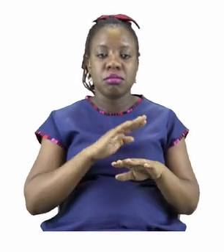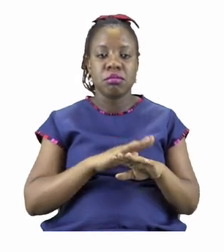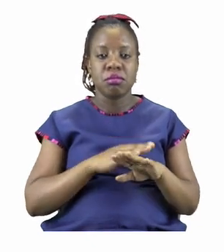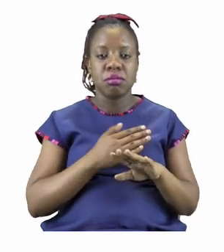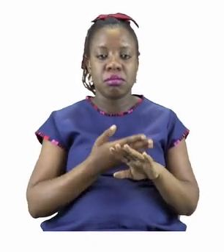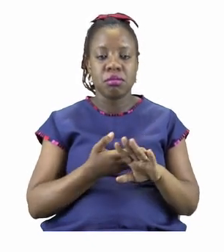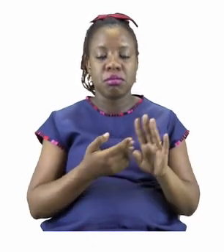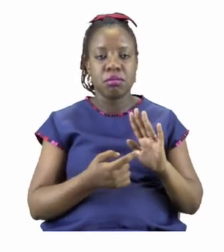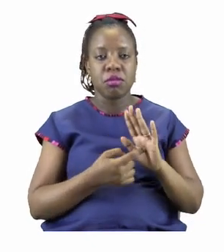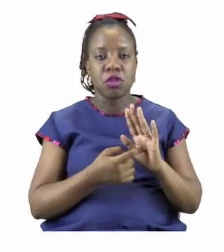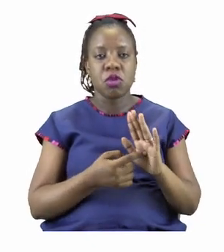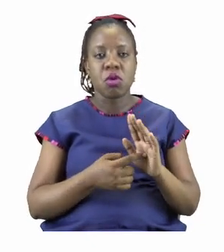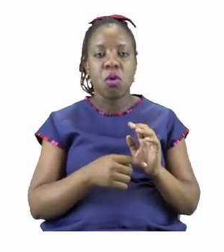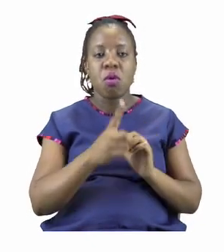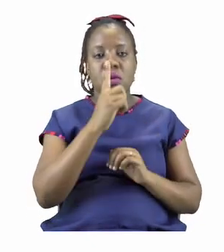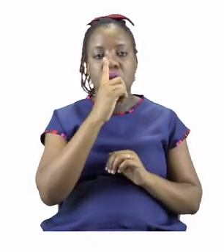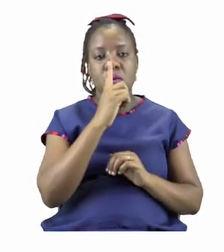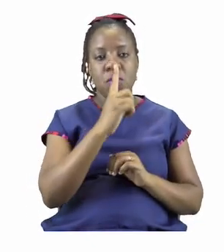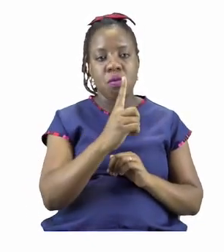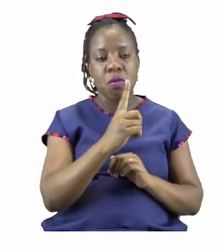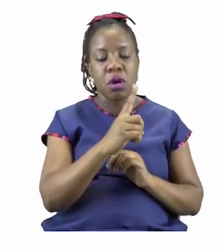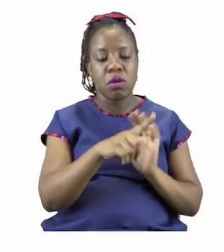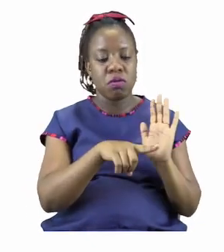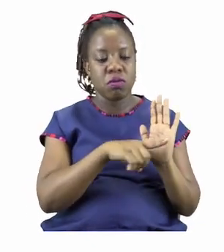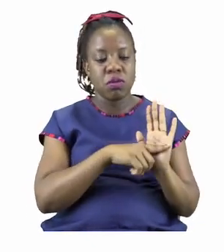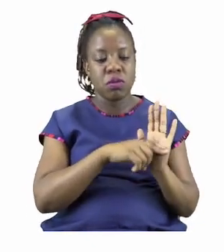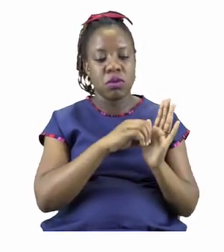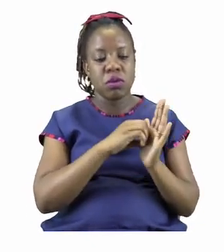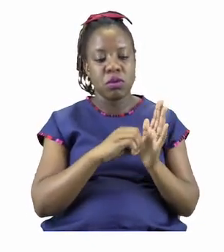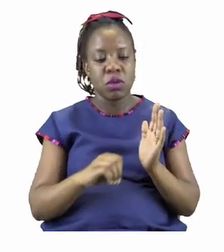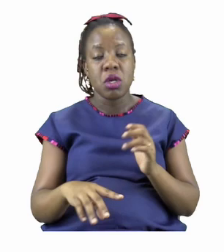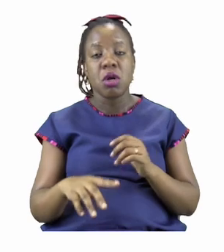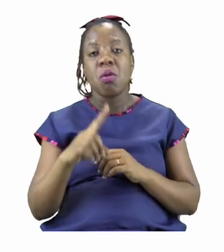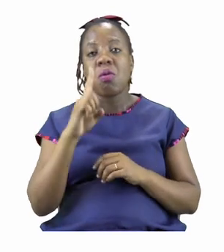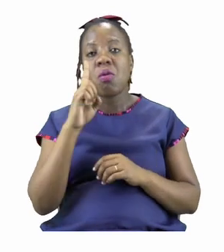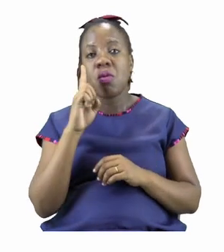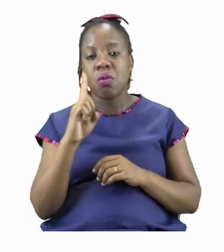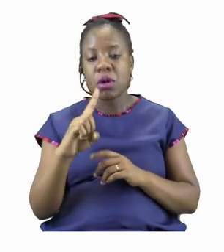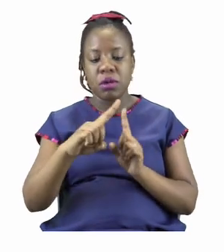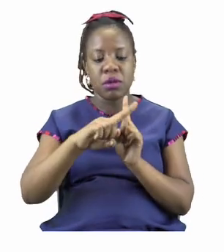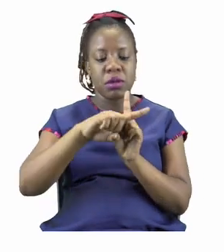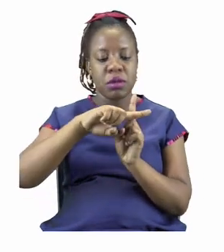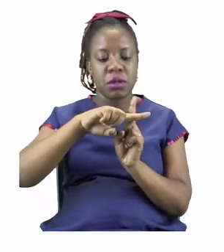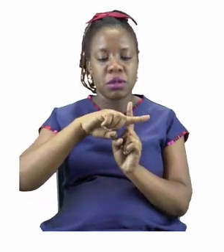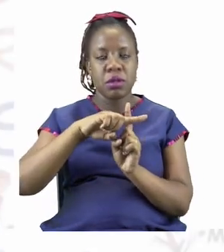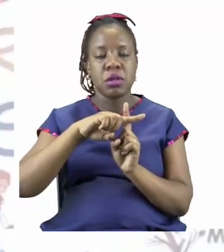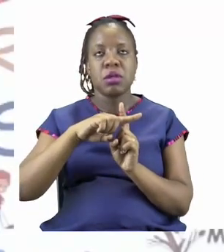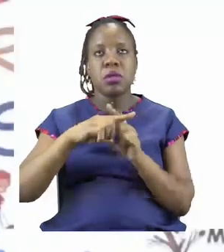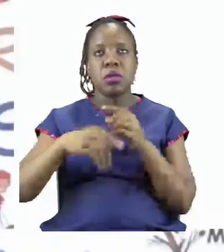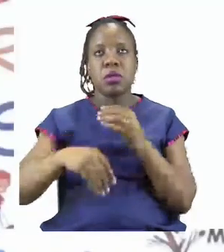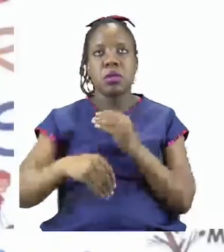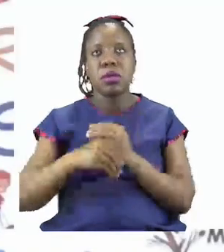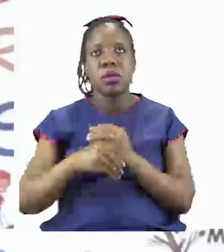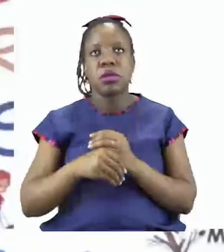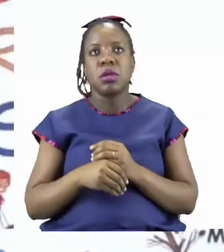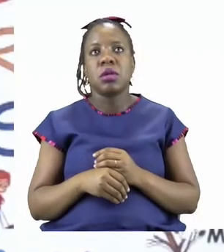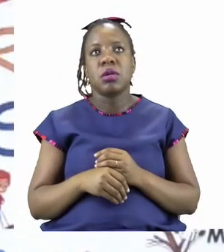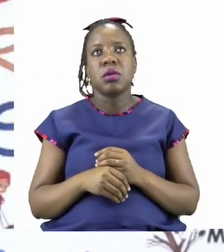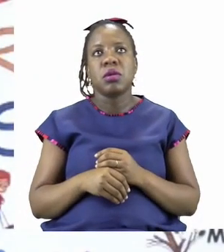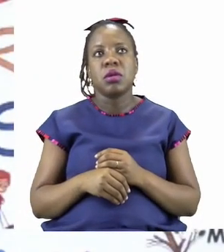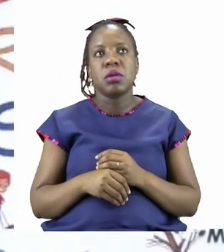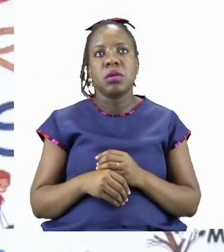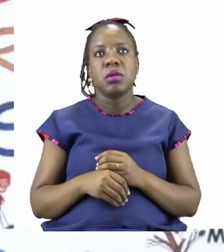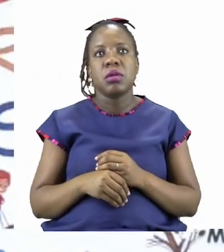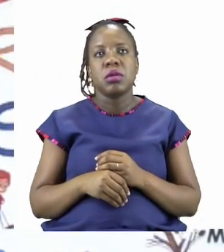one multiplication sum with you. Now on the board I chose 2 sums that we are going to go do together